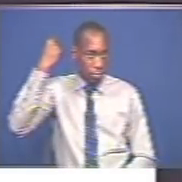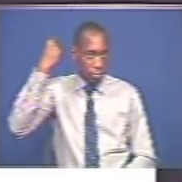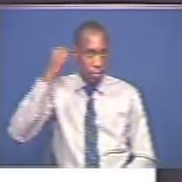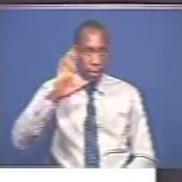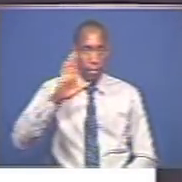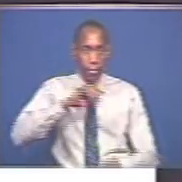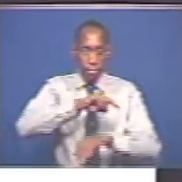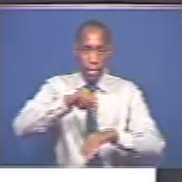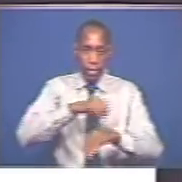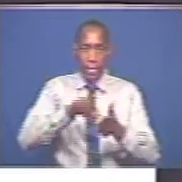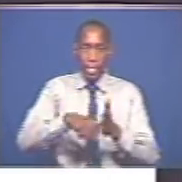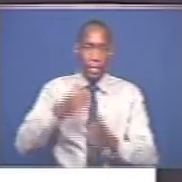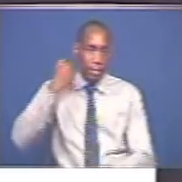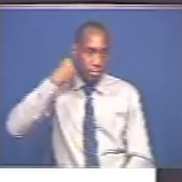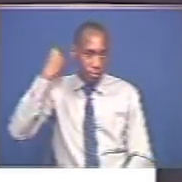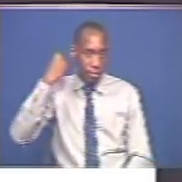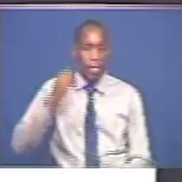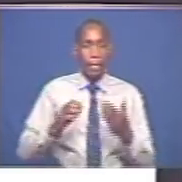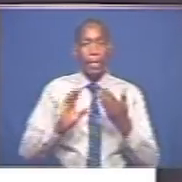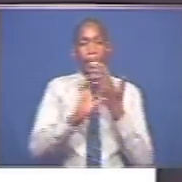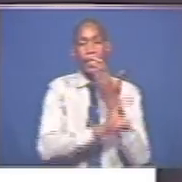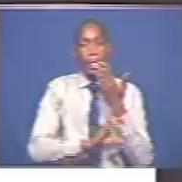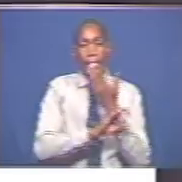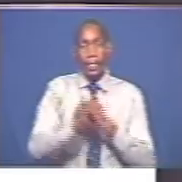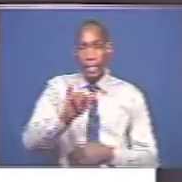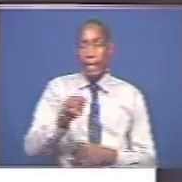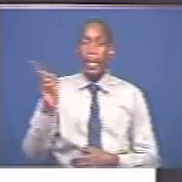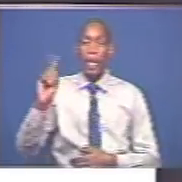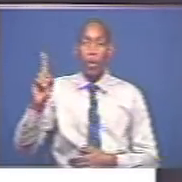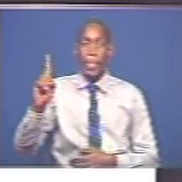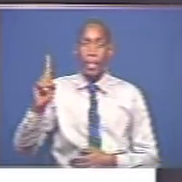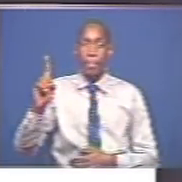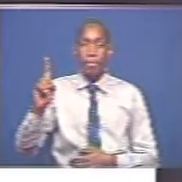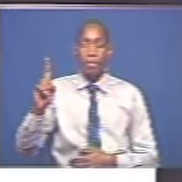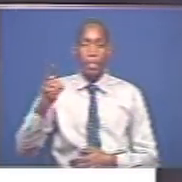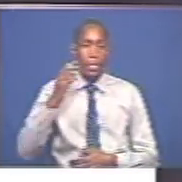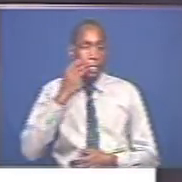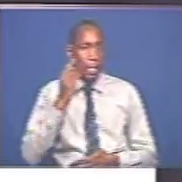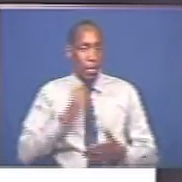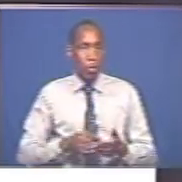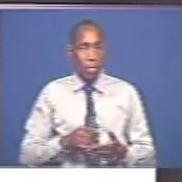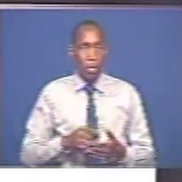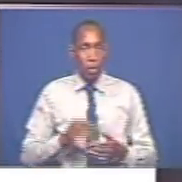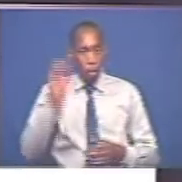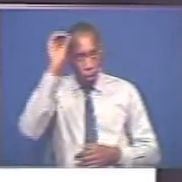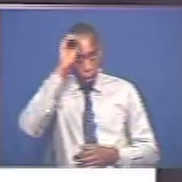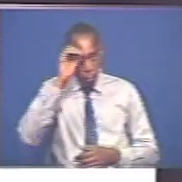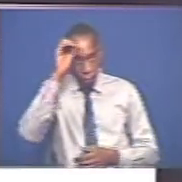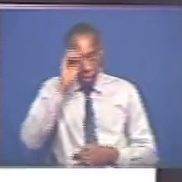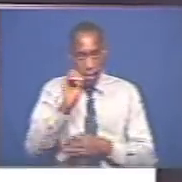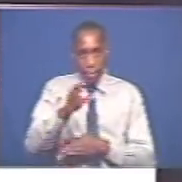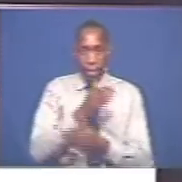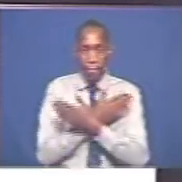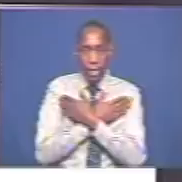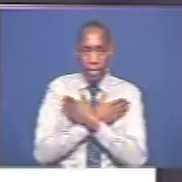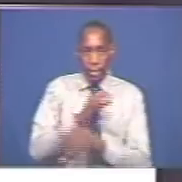5 hours later, he committed suicide in this country, actually, in Nairobi. Sad thing is, when you go to the comments and read what his friends were telling